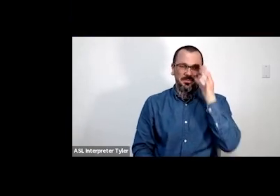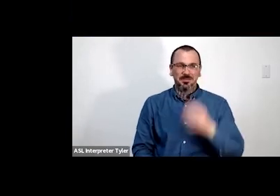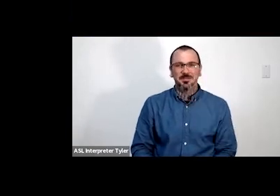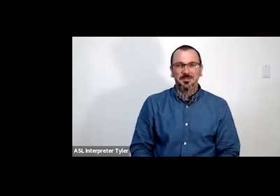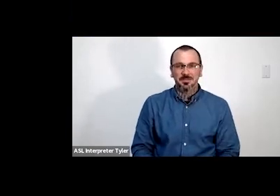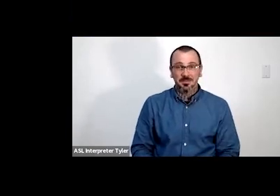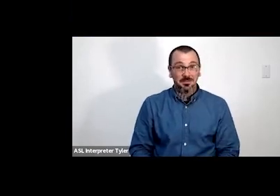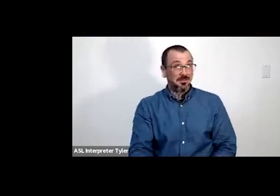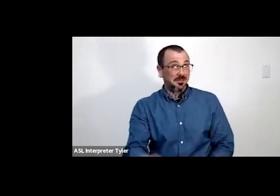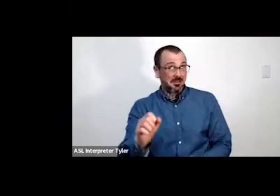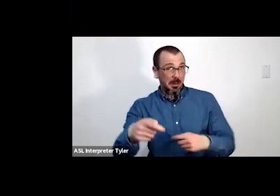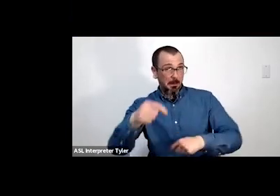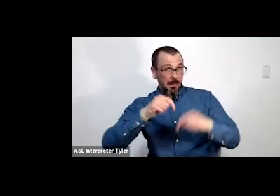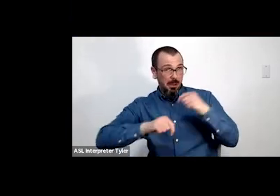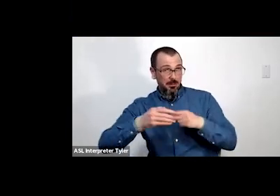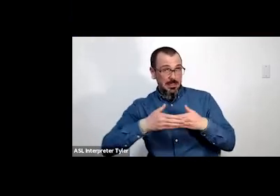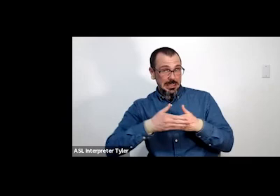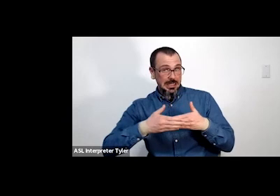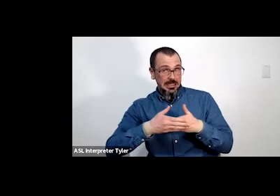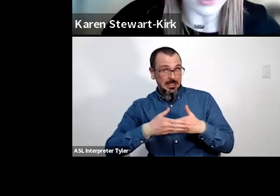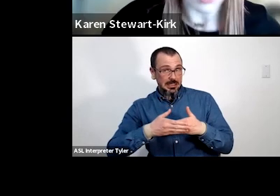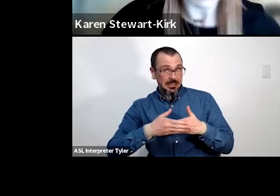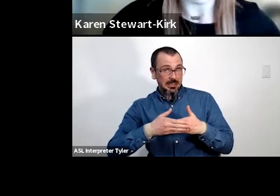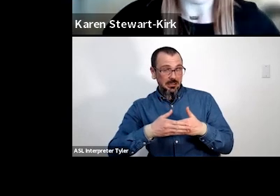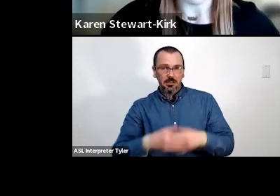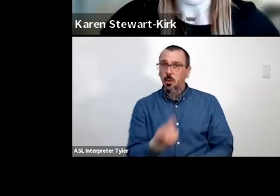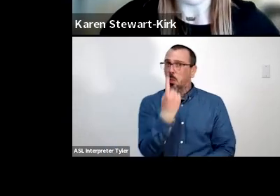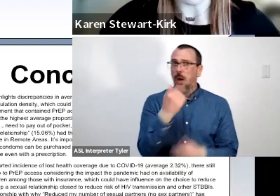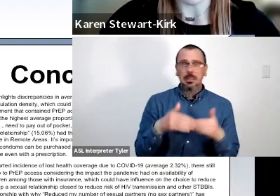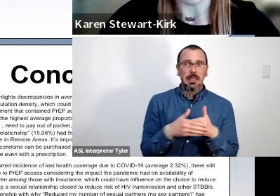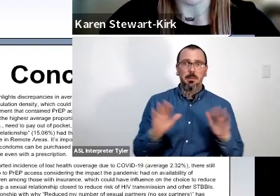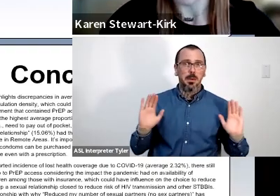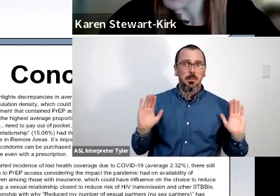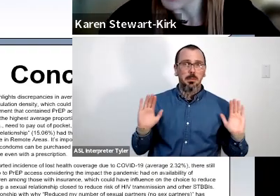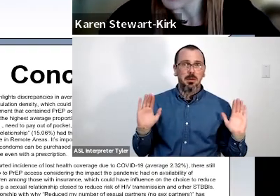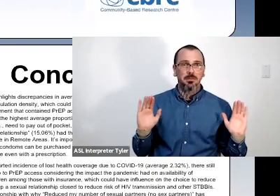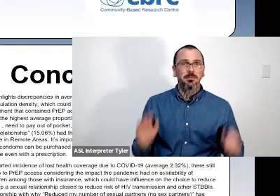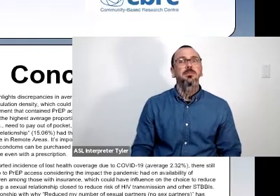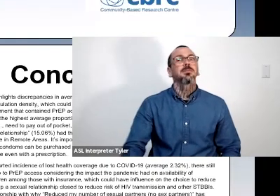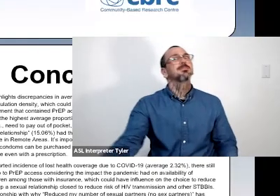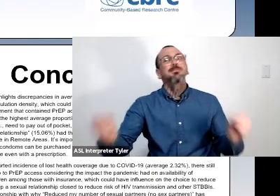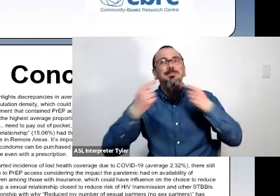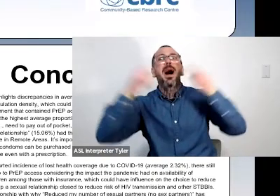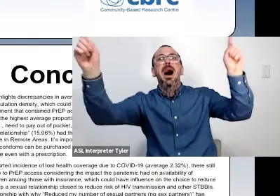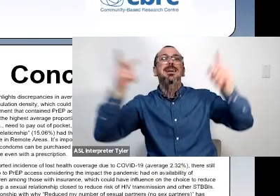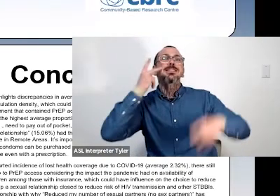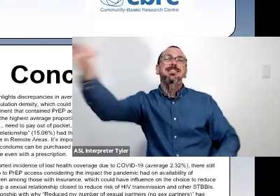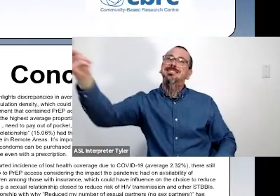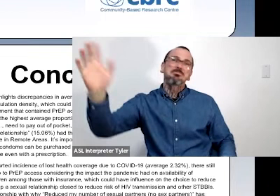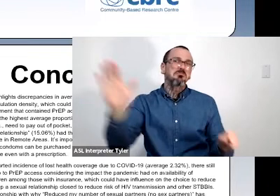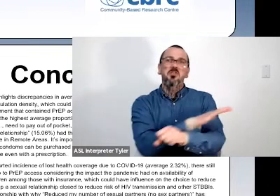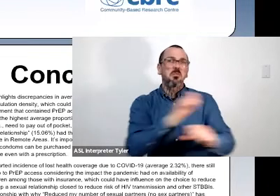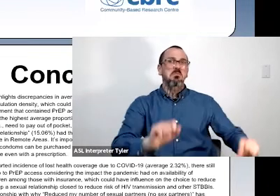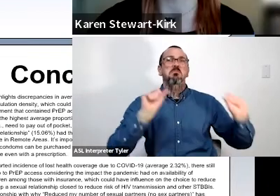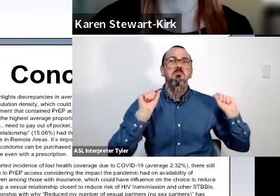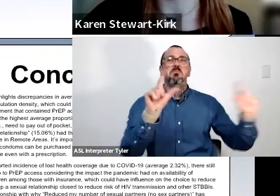Can you go back one slide? Is that go back? It's one slide. Because we're seeing, there we go, perfect. Hey, I like to